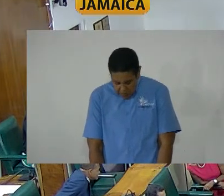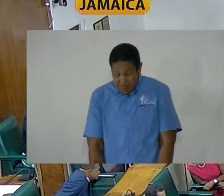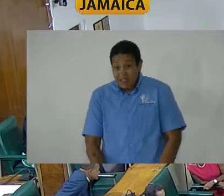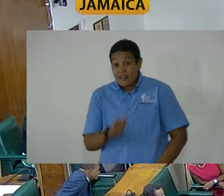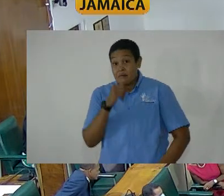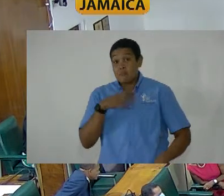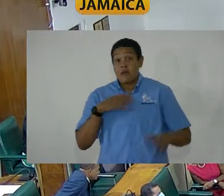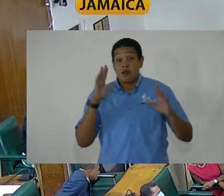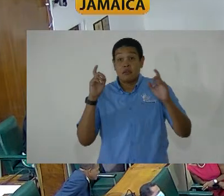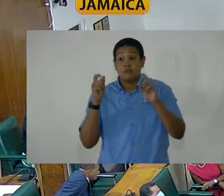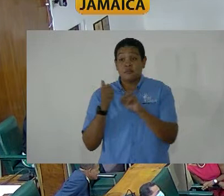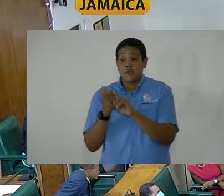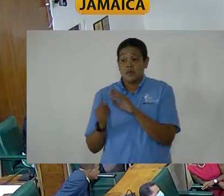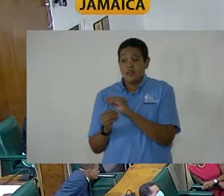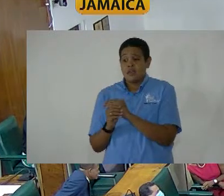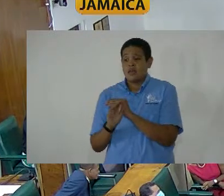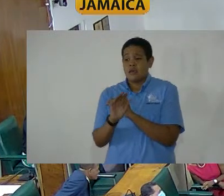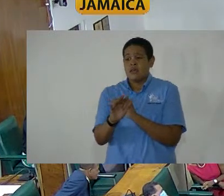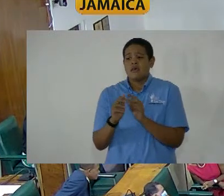Madam Speaker,